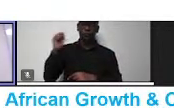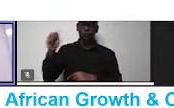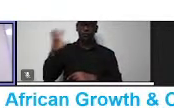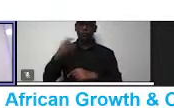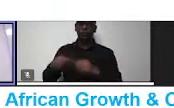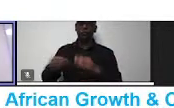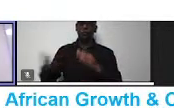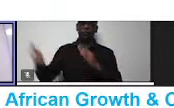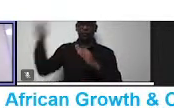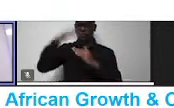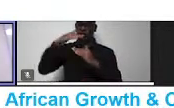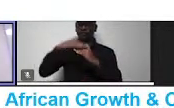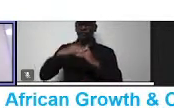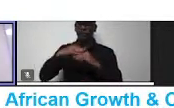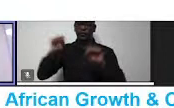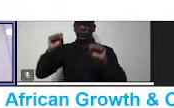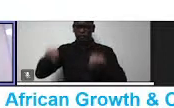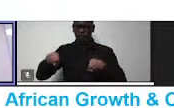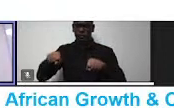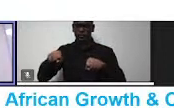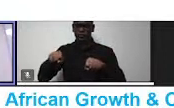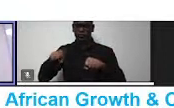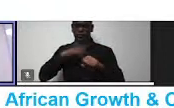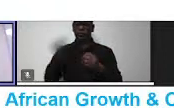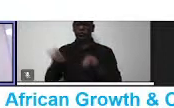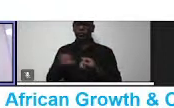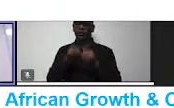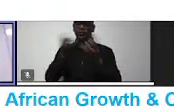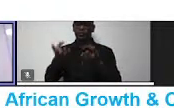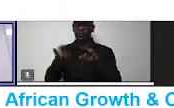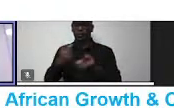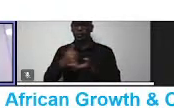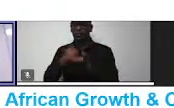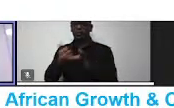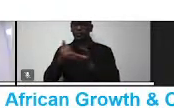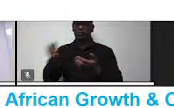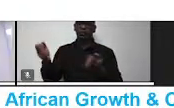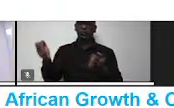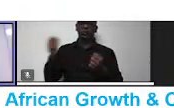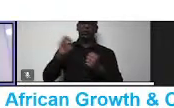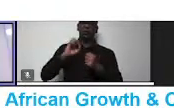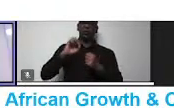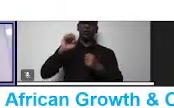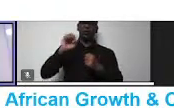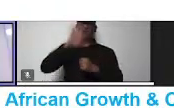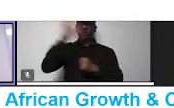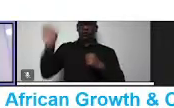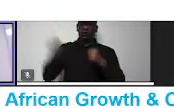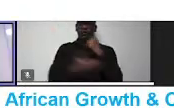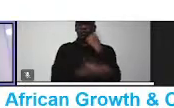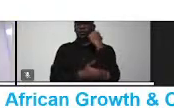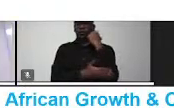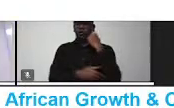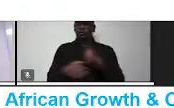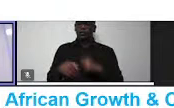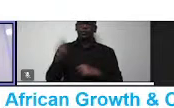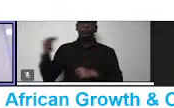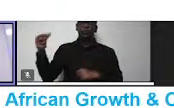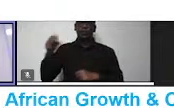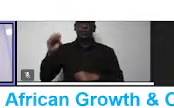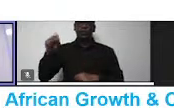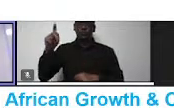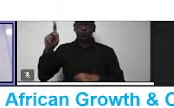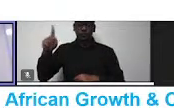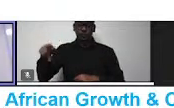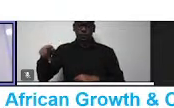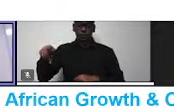on top of this, which is provided to specific sub-Saharan African countries. GSP, so in order